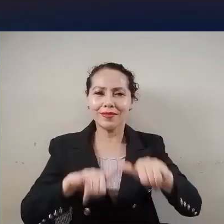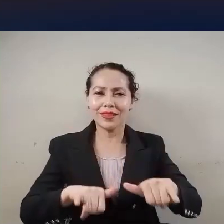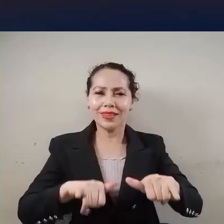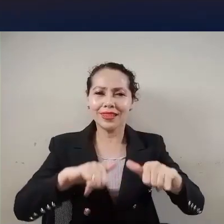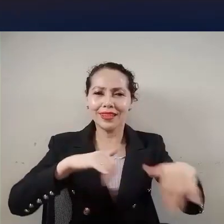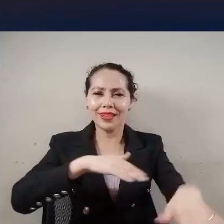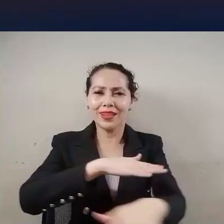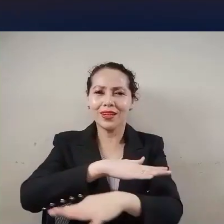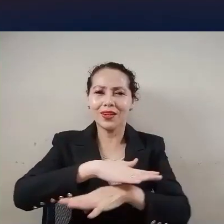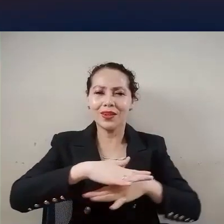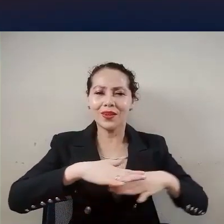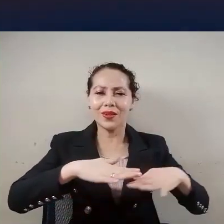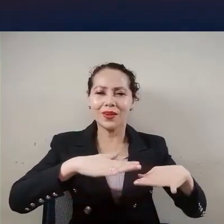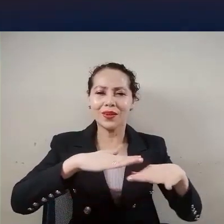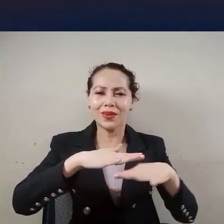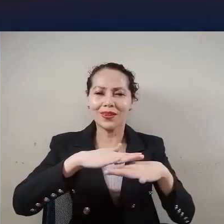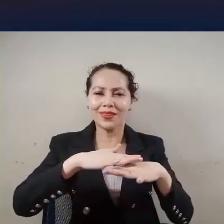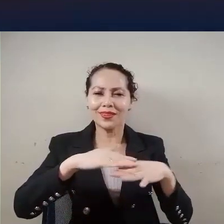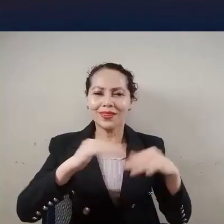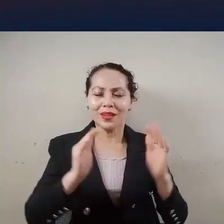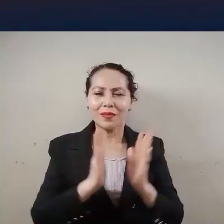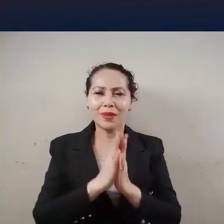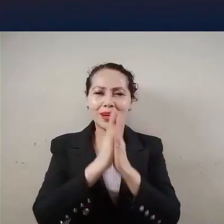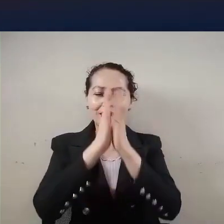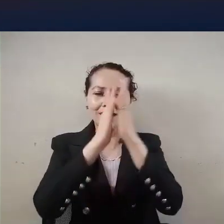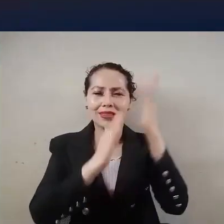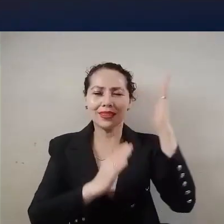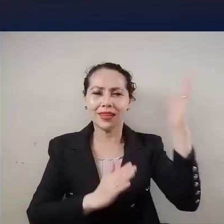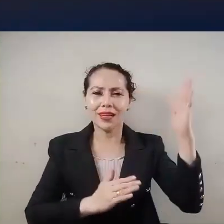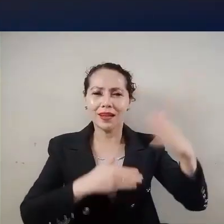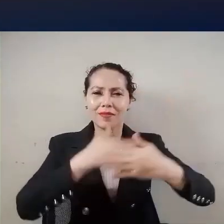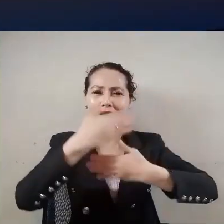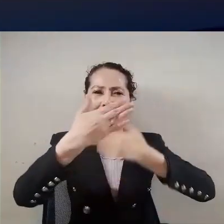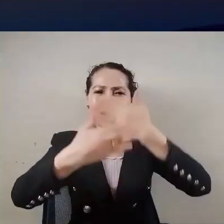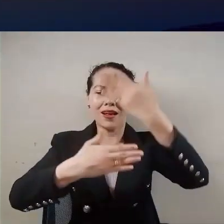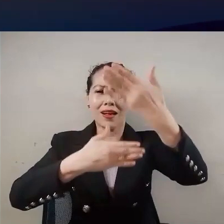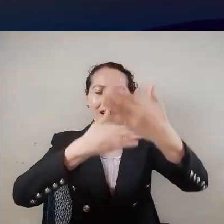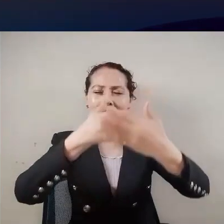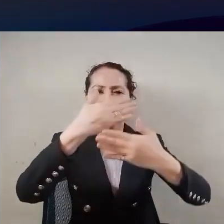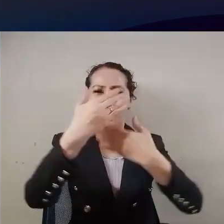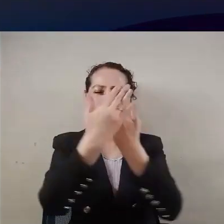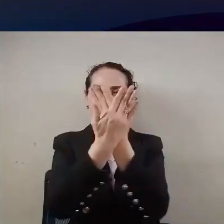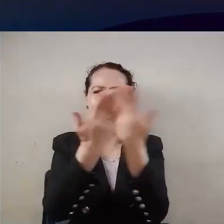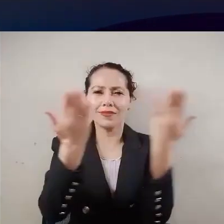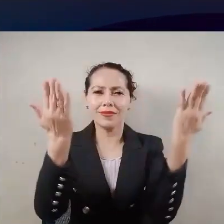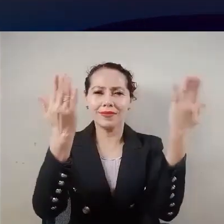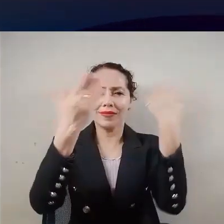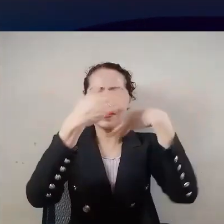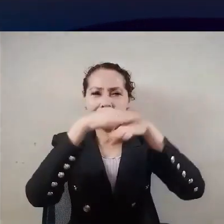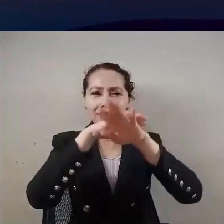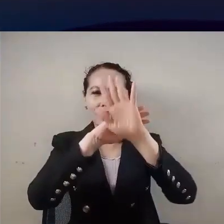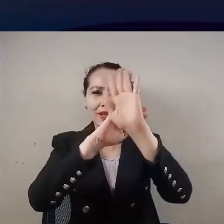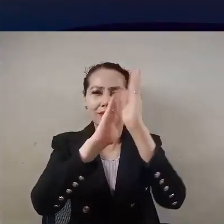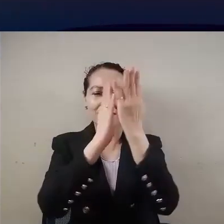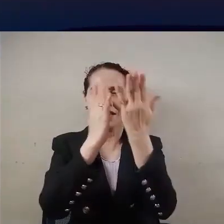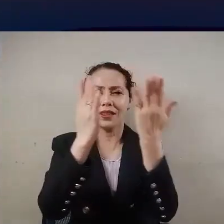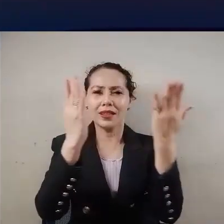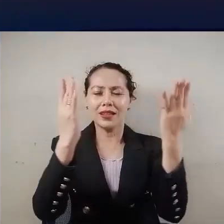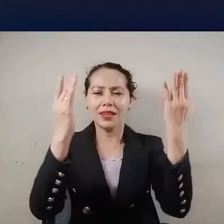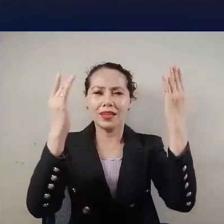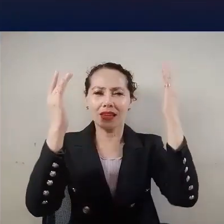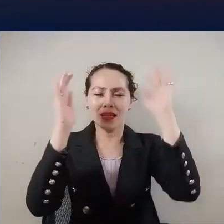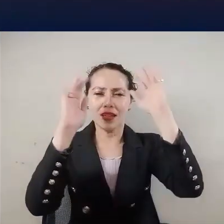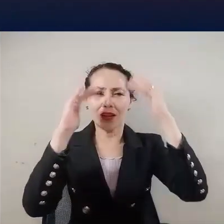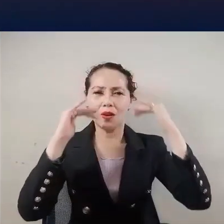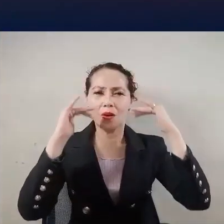here below. Praise Him above ye heavenly